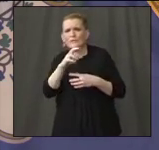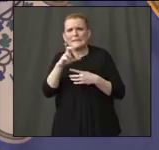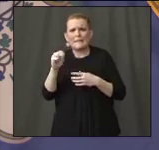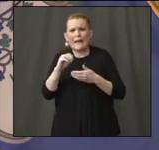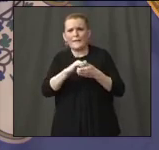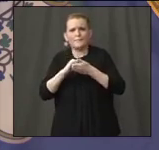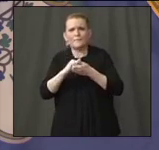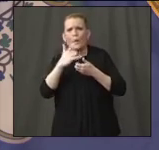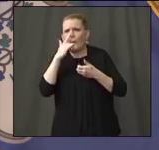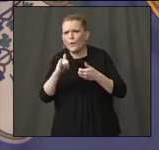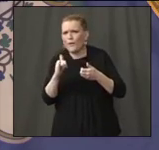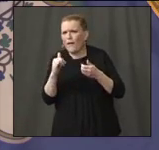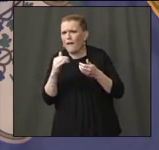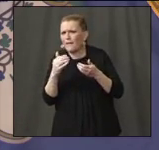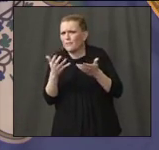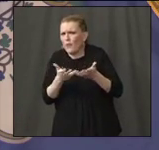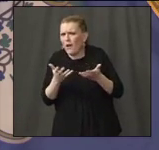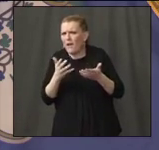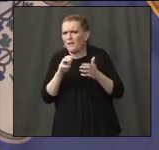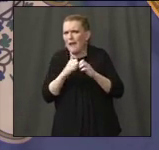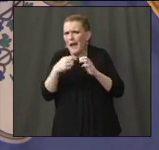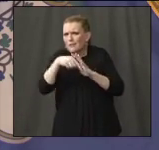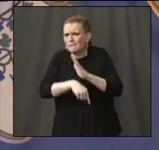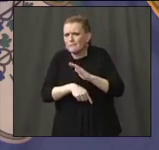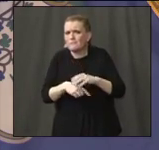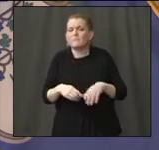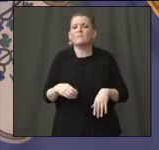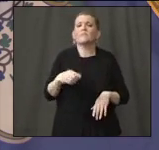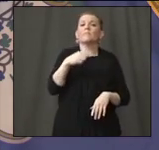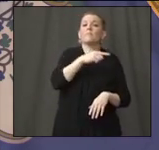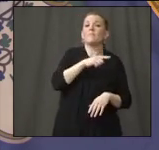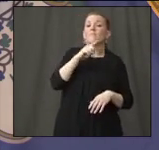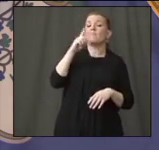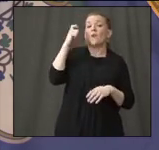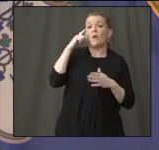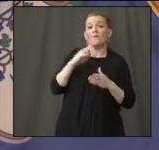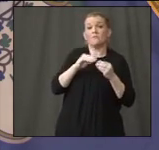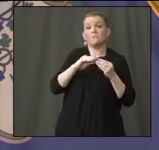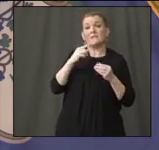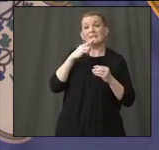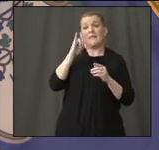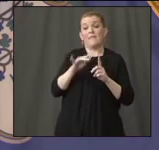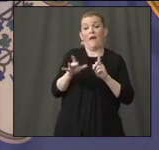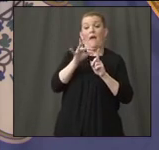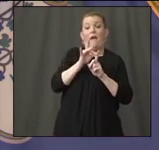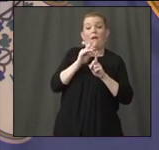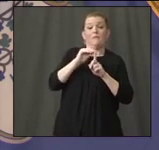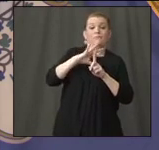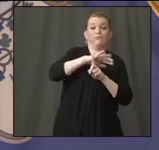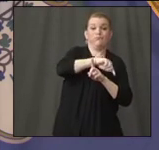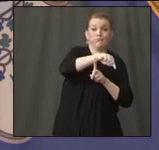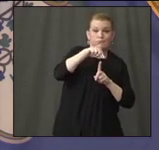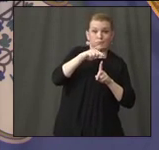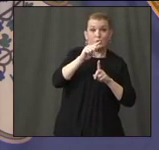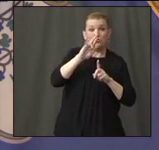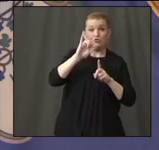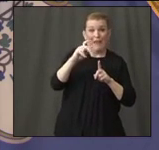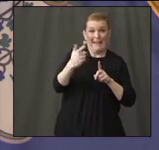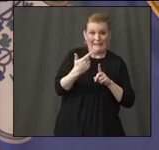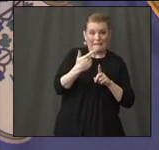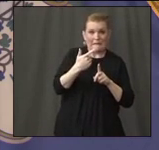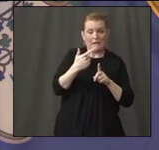of the spread. Right now, Connecticut, by a number of metrics, is doing pretty well in slowing the rate of the spread, but we can do better with contact